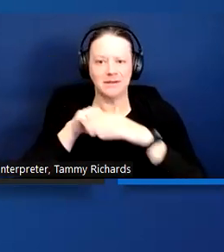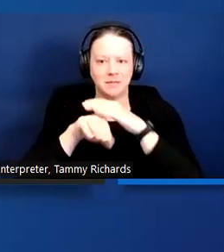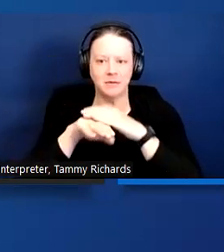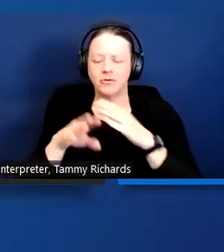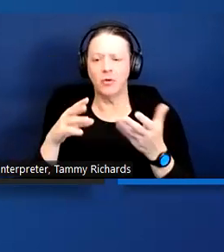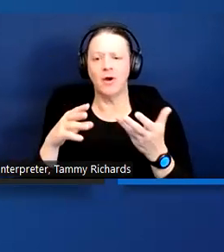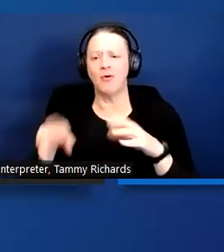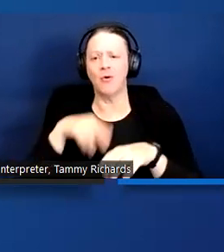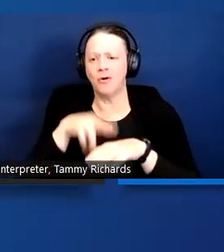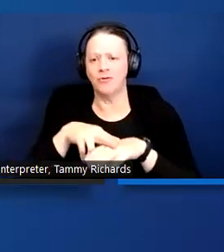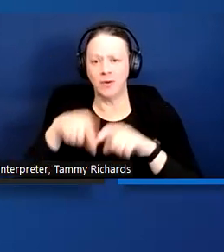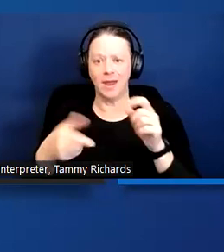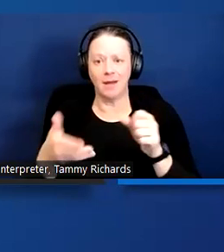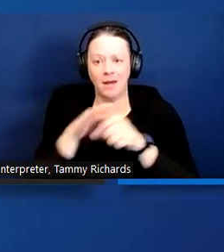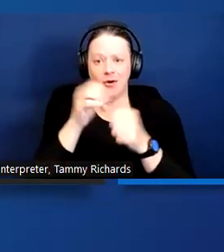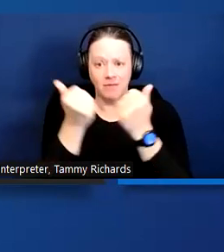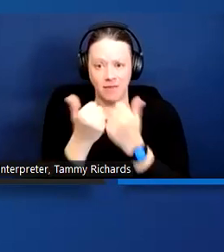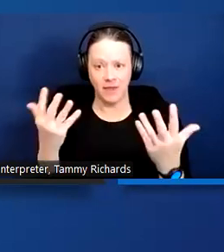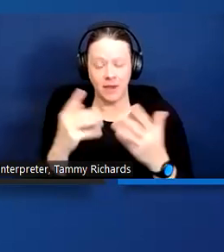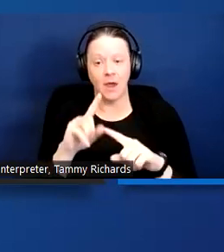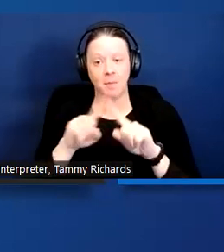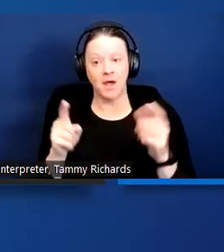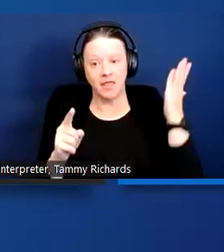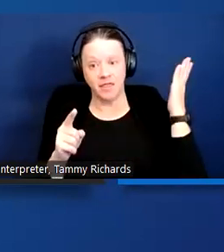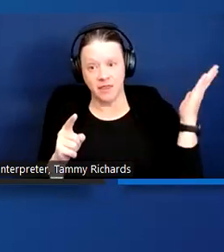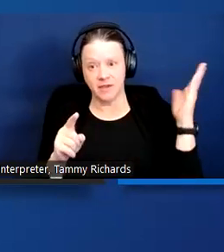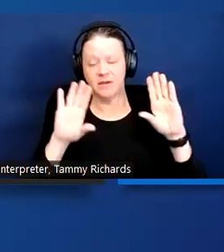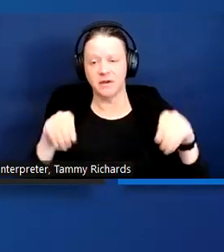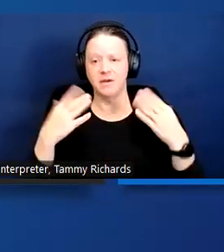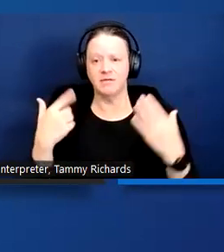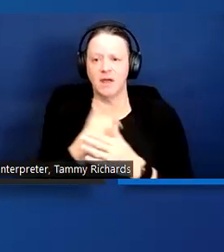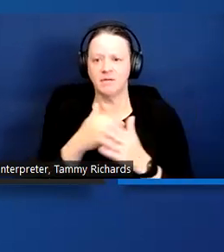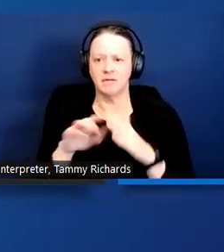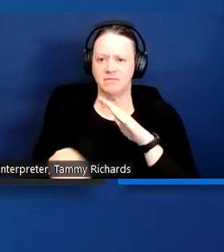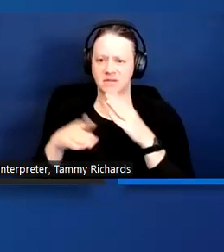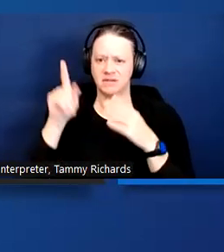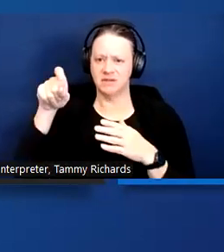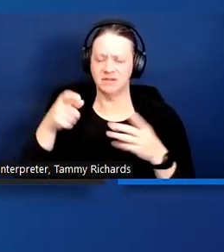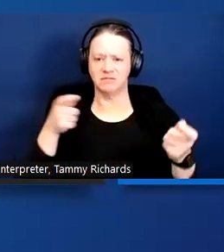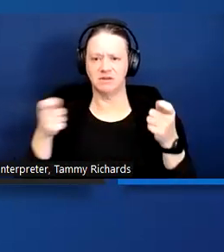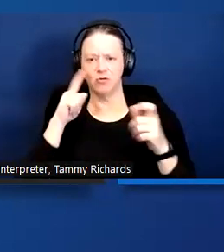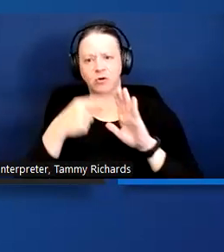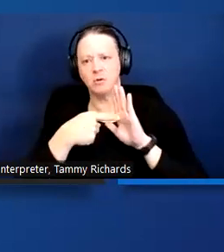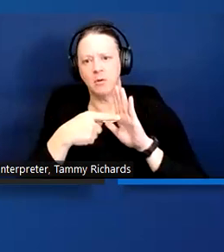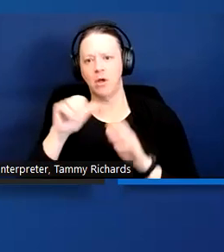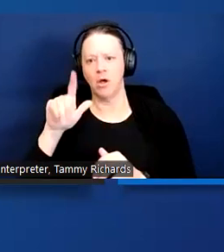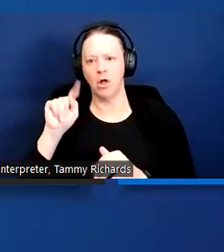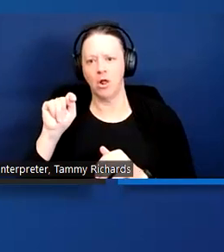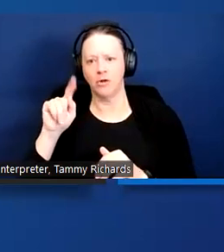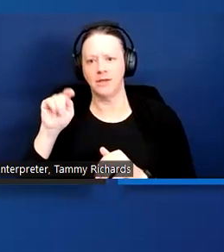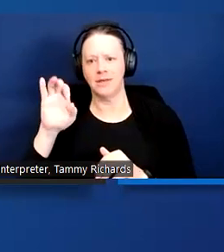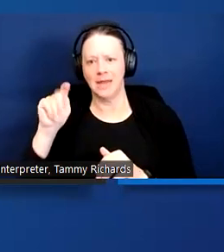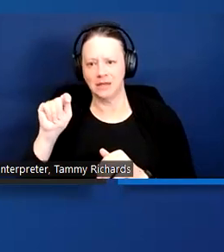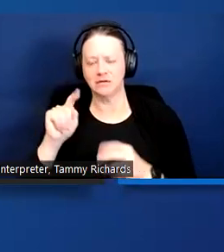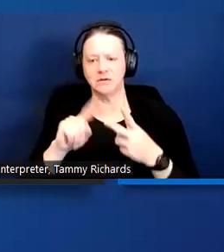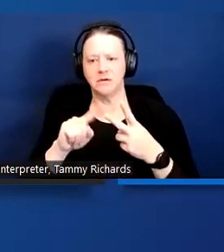but this gives us the basic needs handled. So things like alt text or form fields